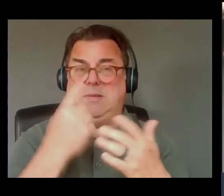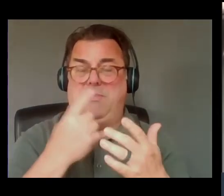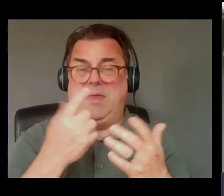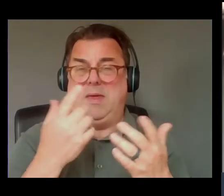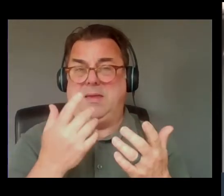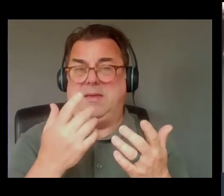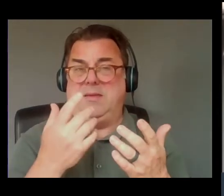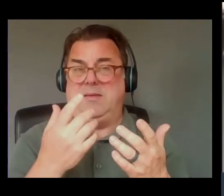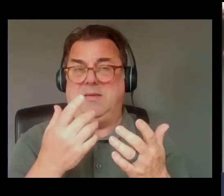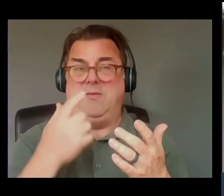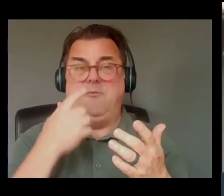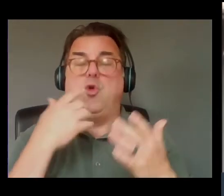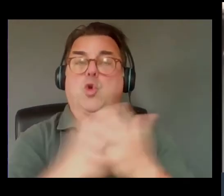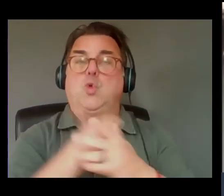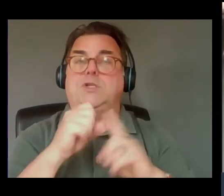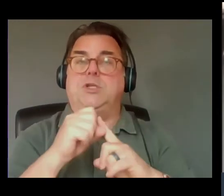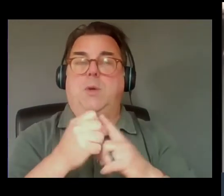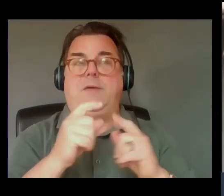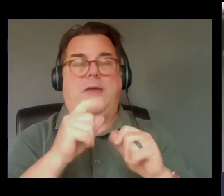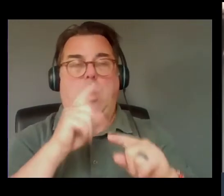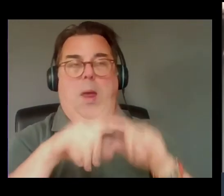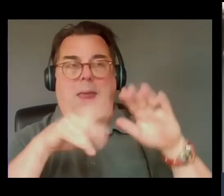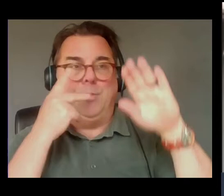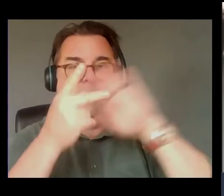new use cases that haven't been anticipated before.